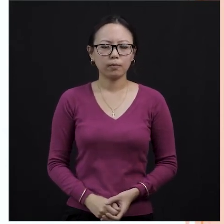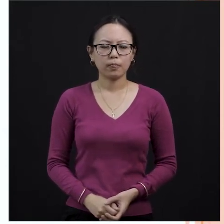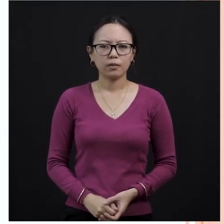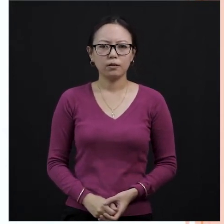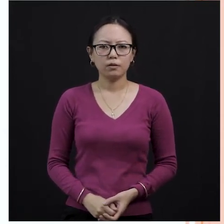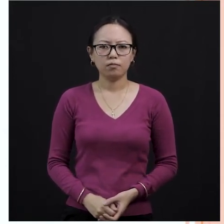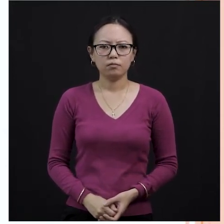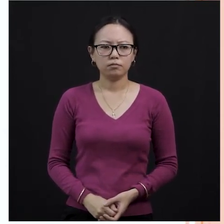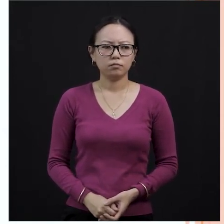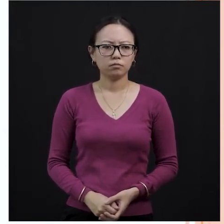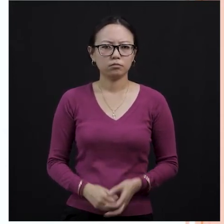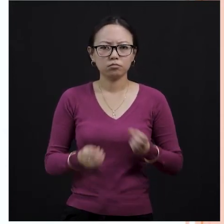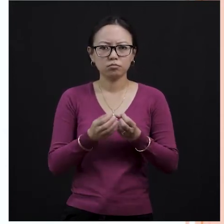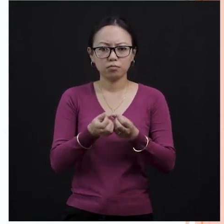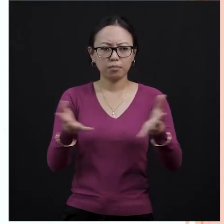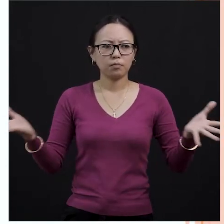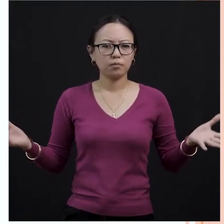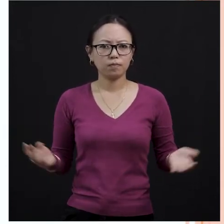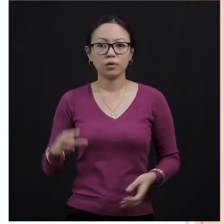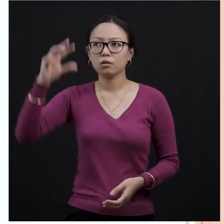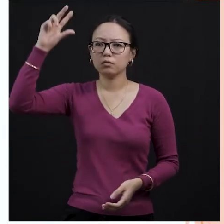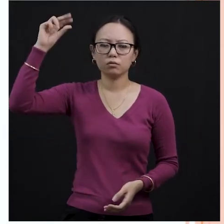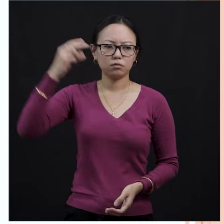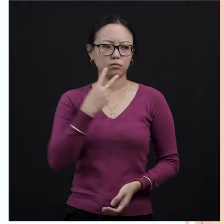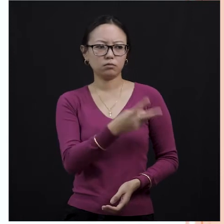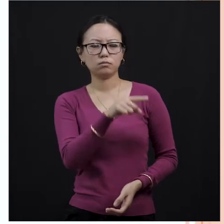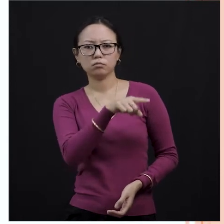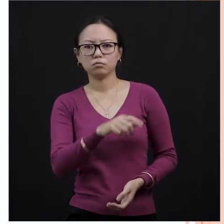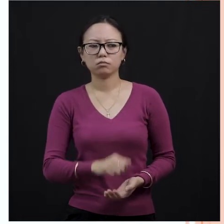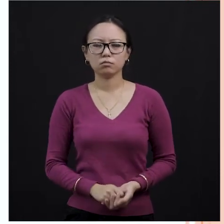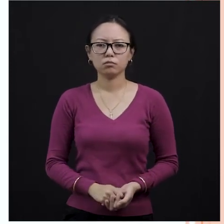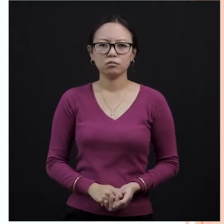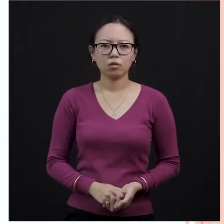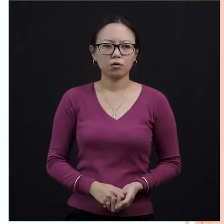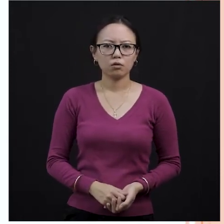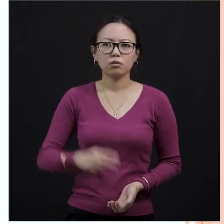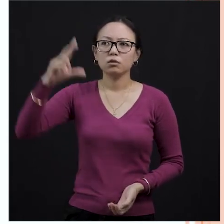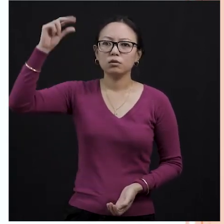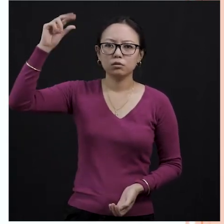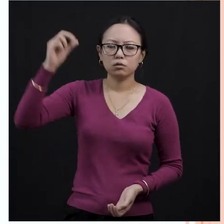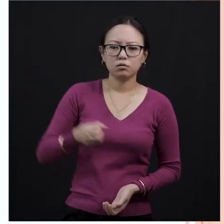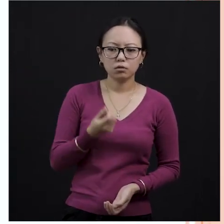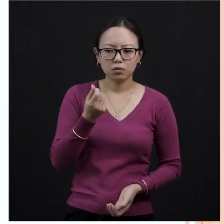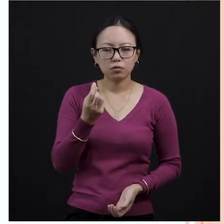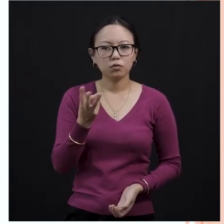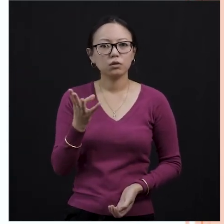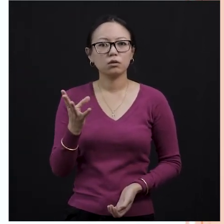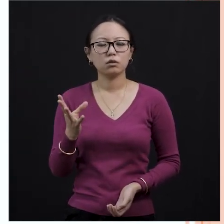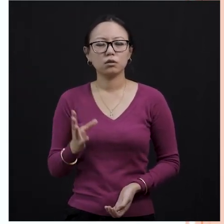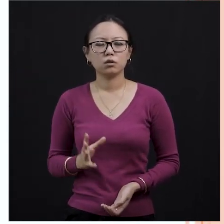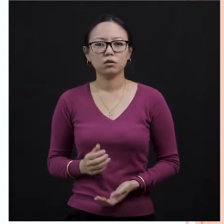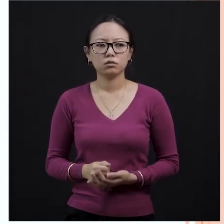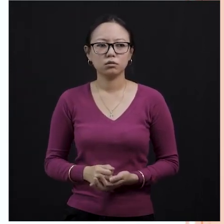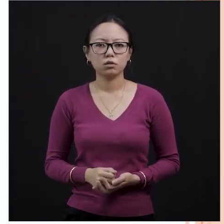so many stars over here. So we are going to count the stars and make a group of 10